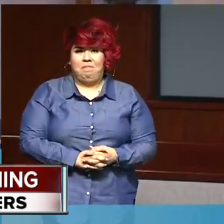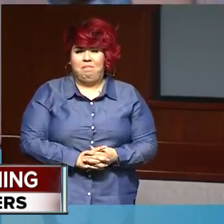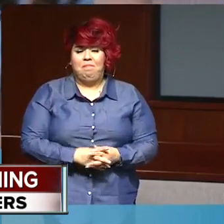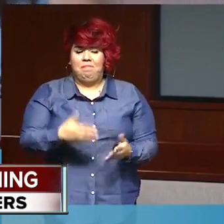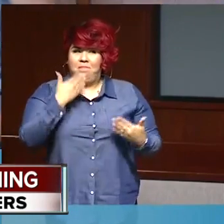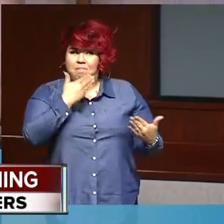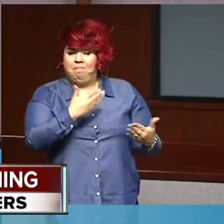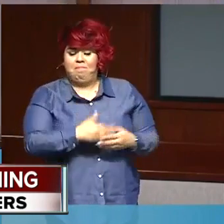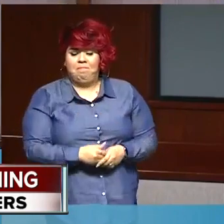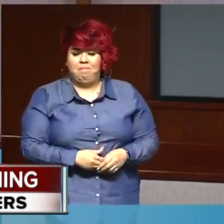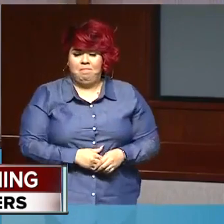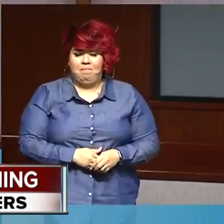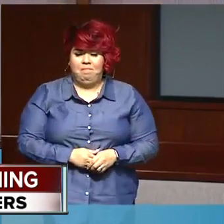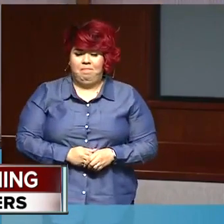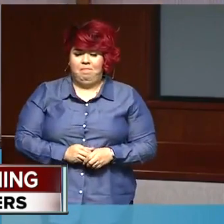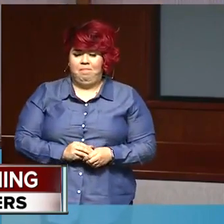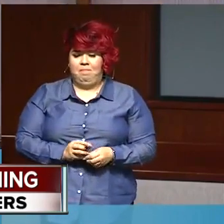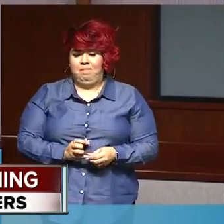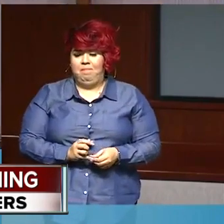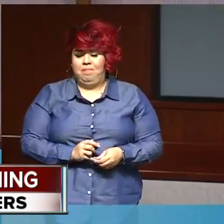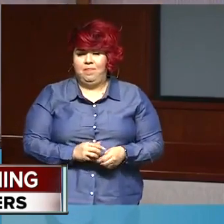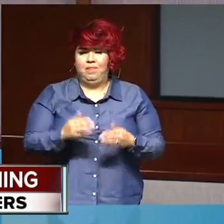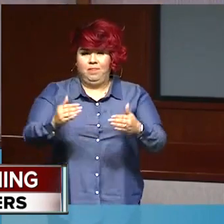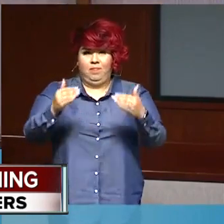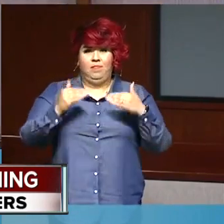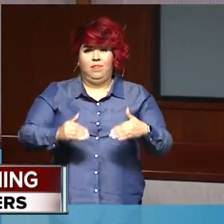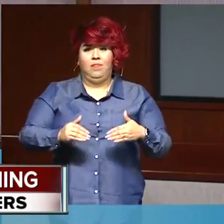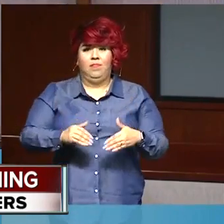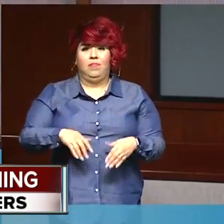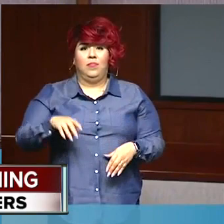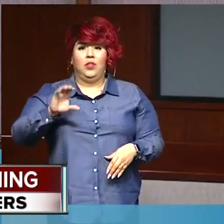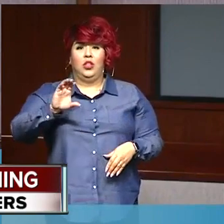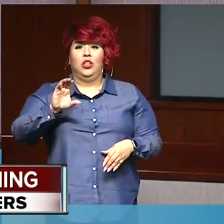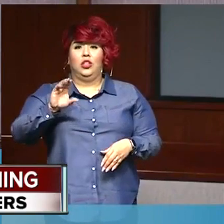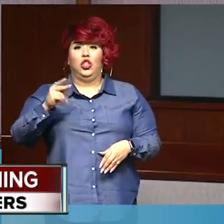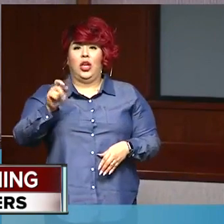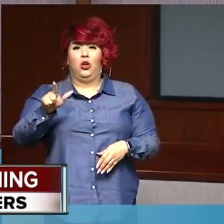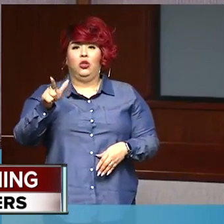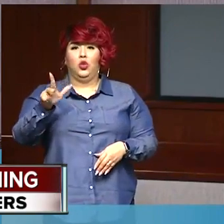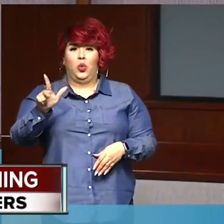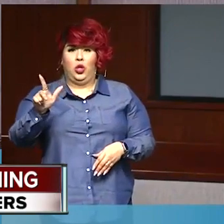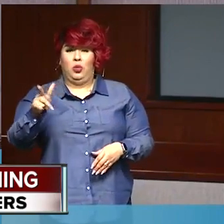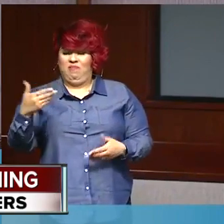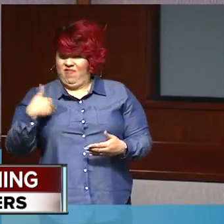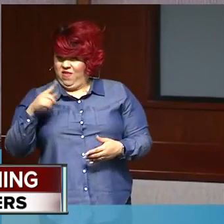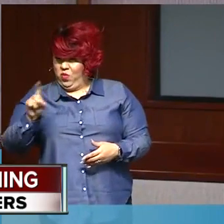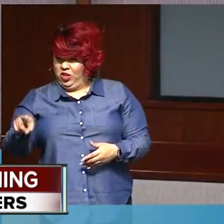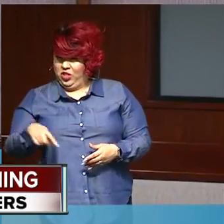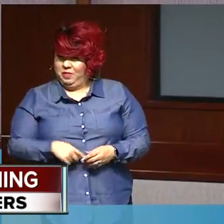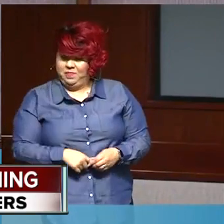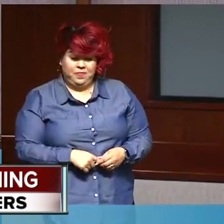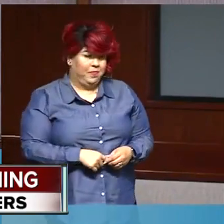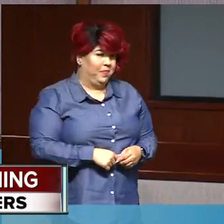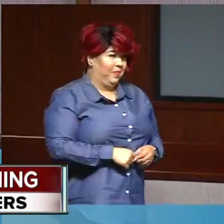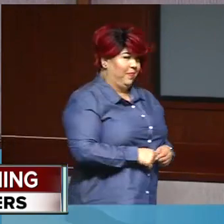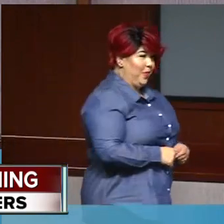Thank you. Okay, our next outlet is Channel 23. Do we have anyone on the line with questions?